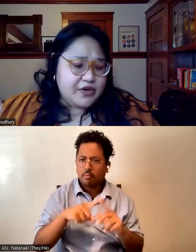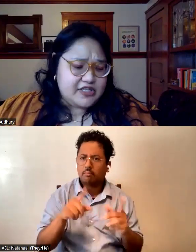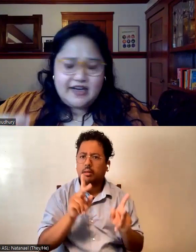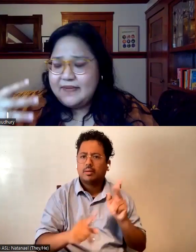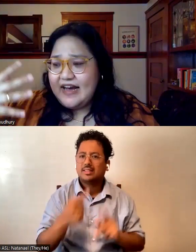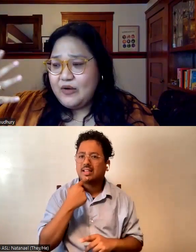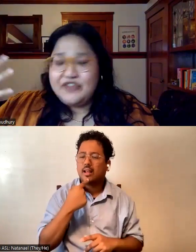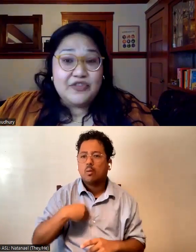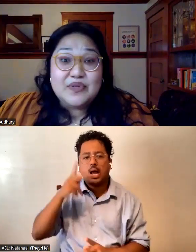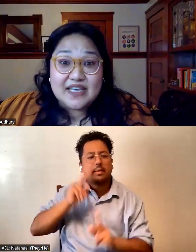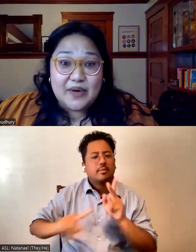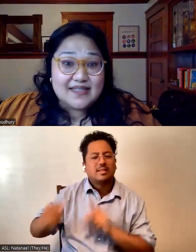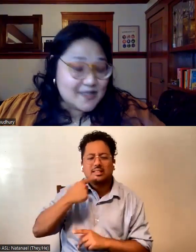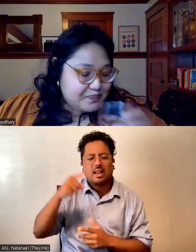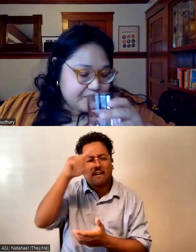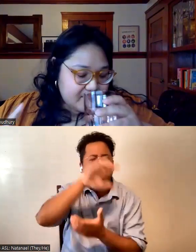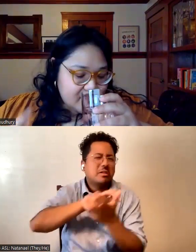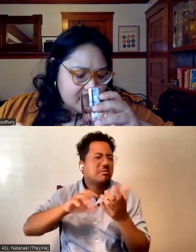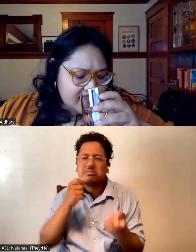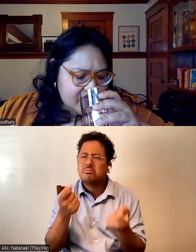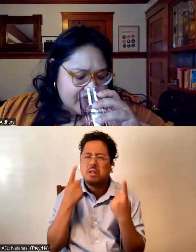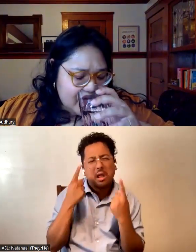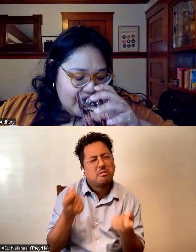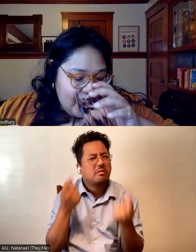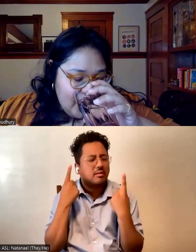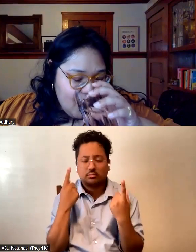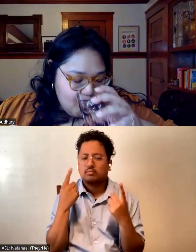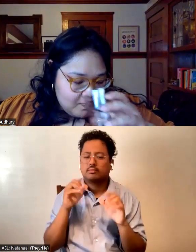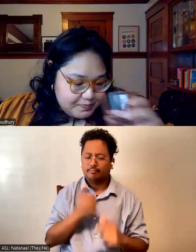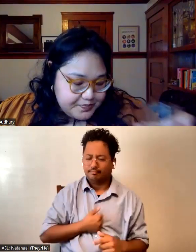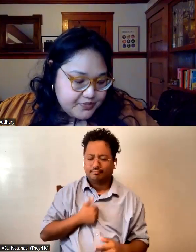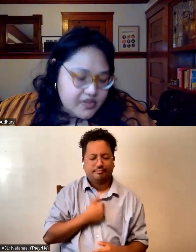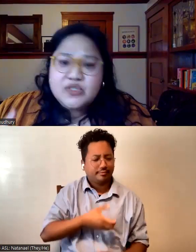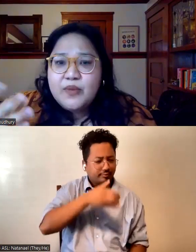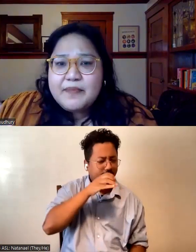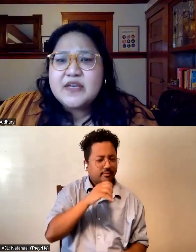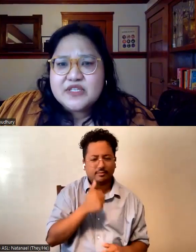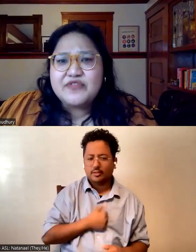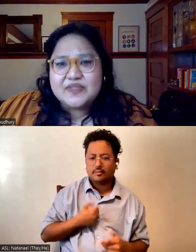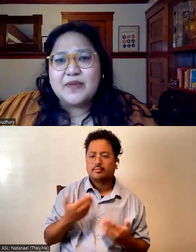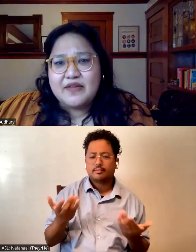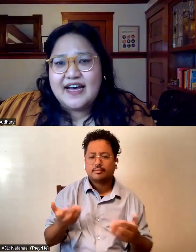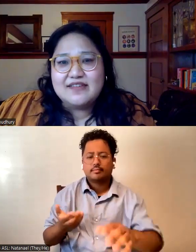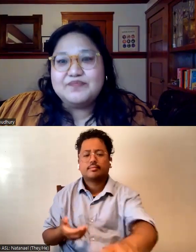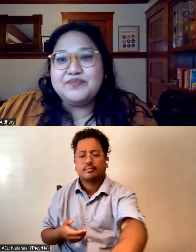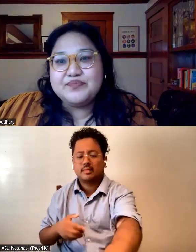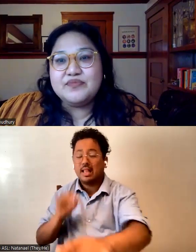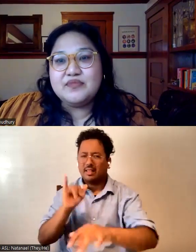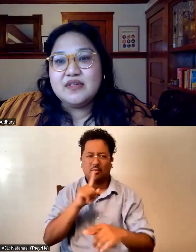people were talking about how confusing it was. Excuse me. So what was confusing about